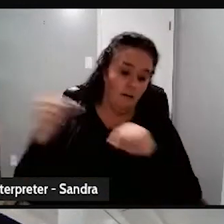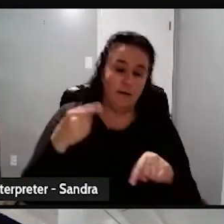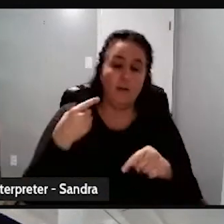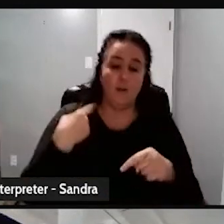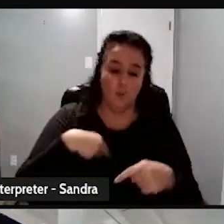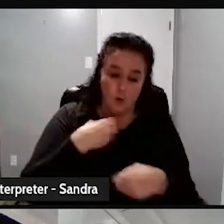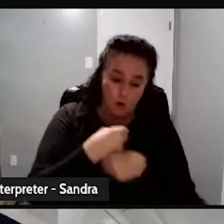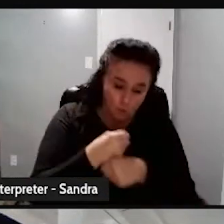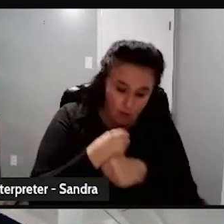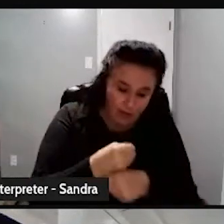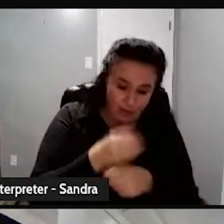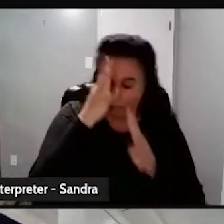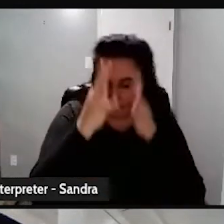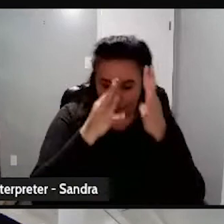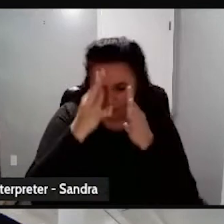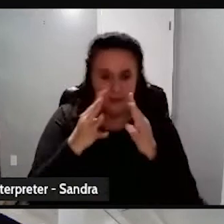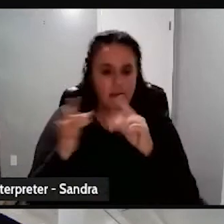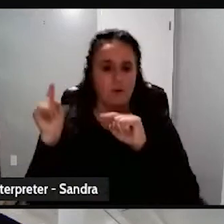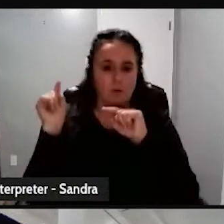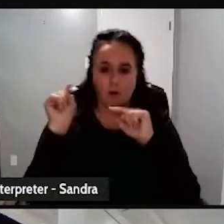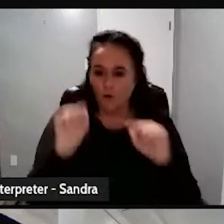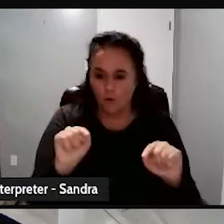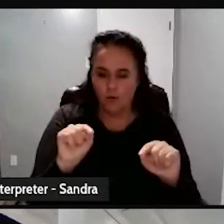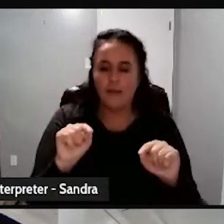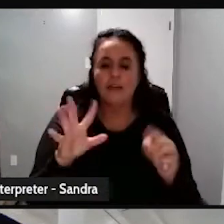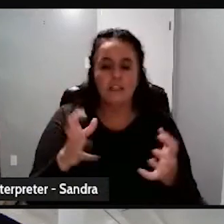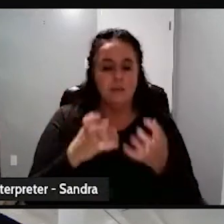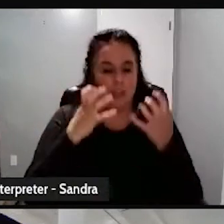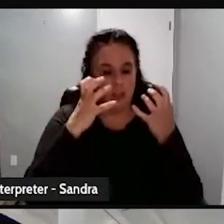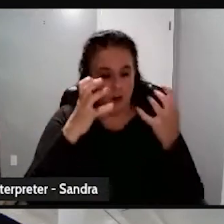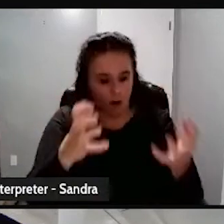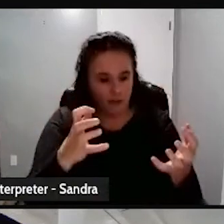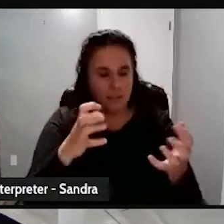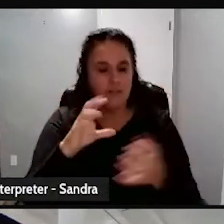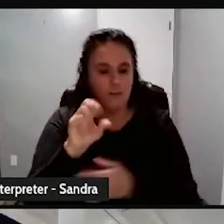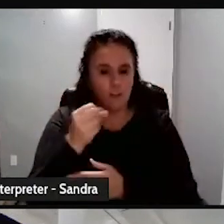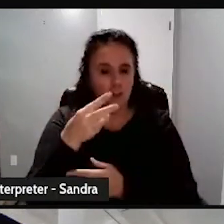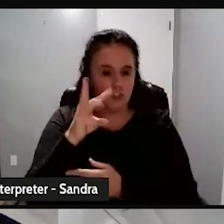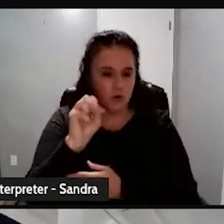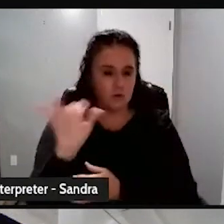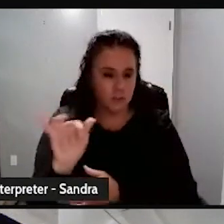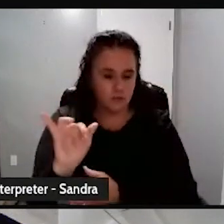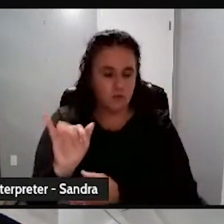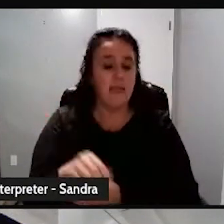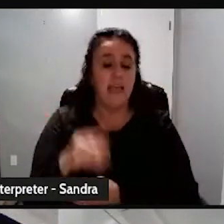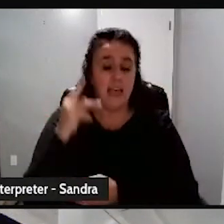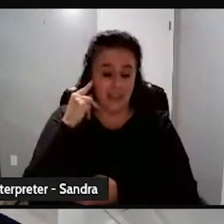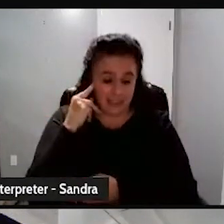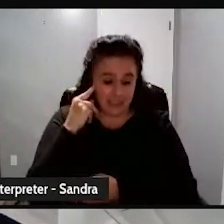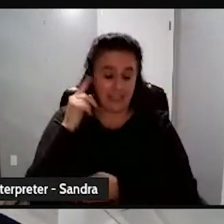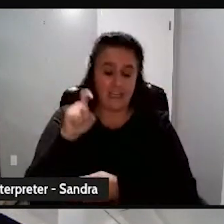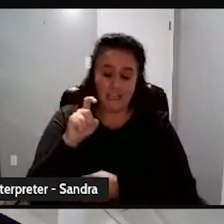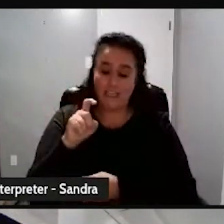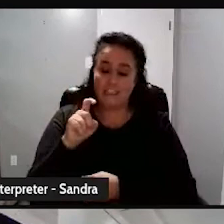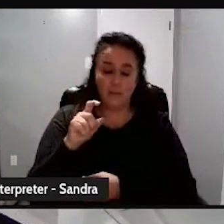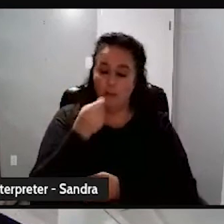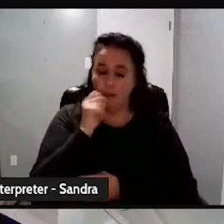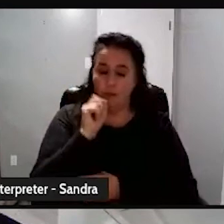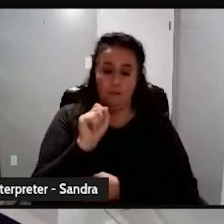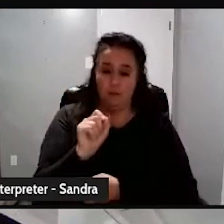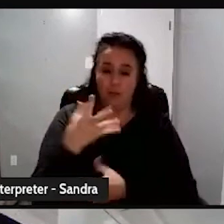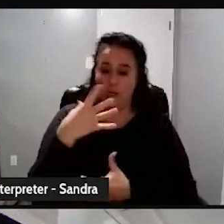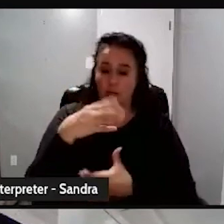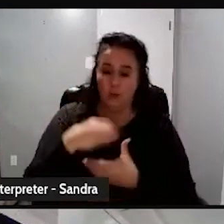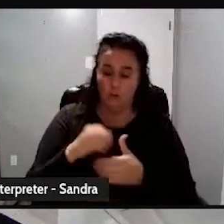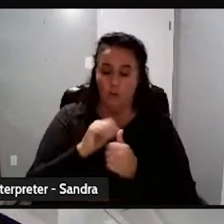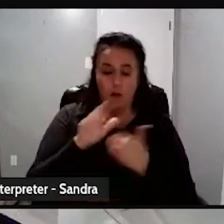that we're attending shows. And so I think this needs to be a line item for all arts groups, like for the year, like